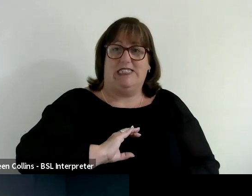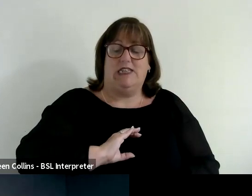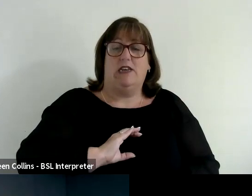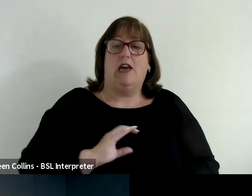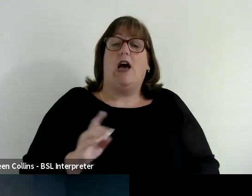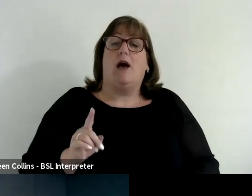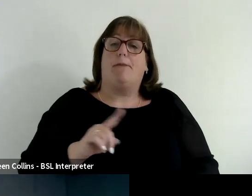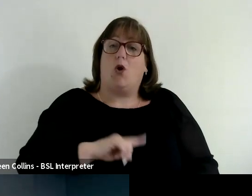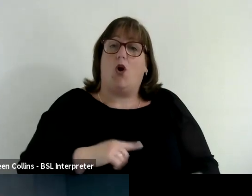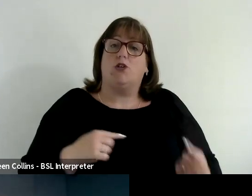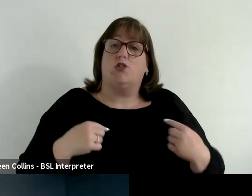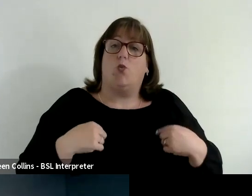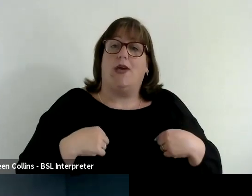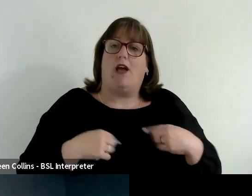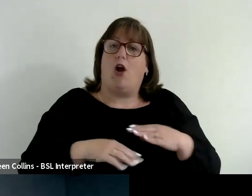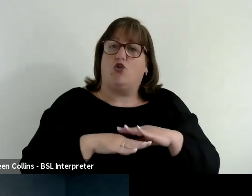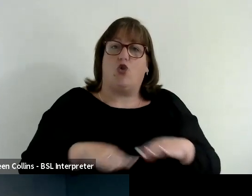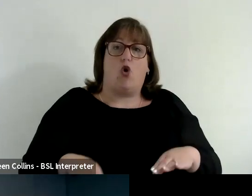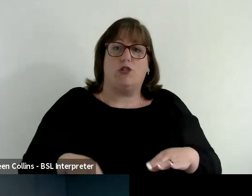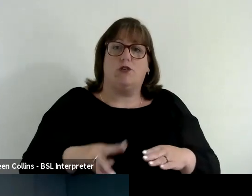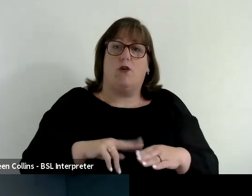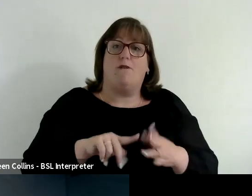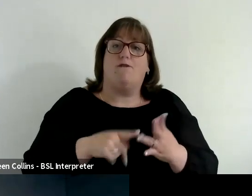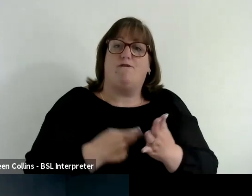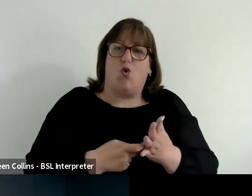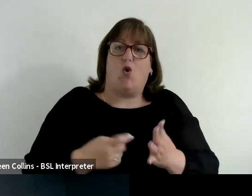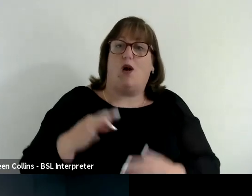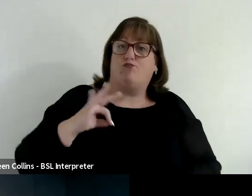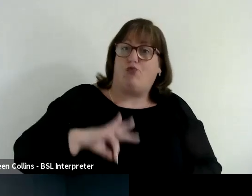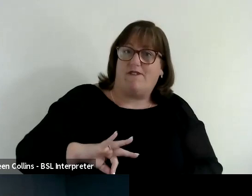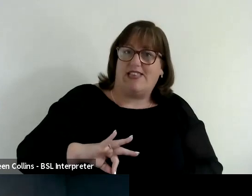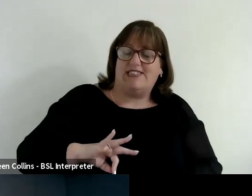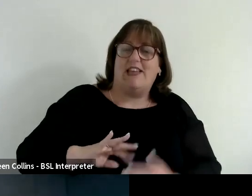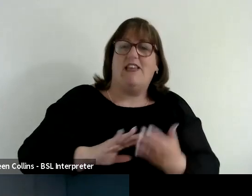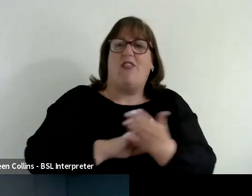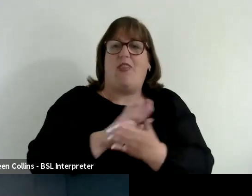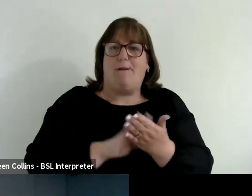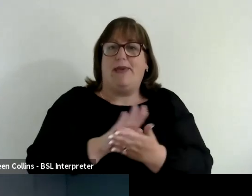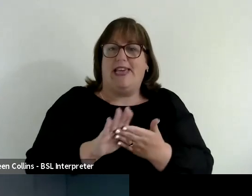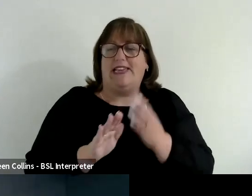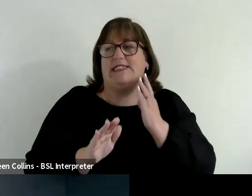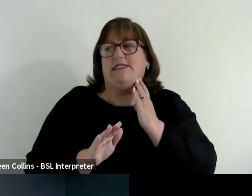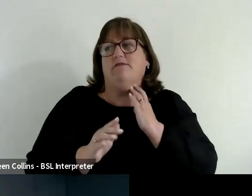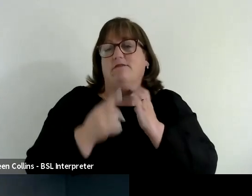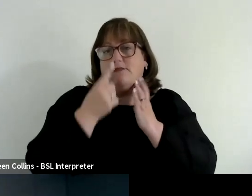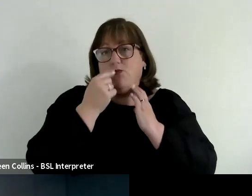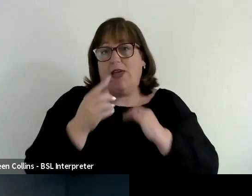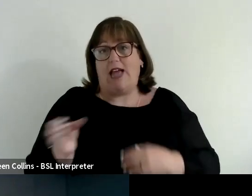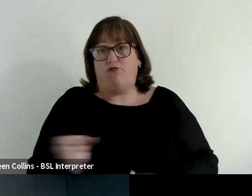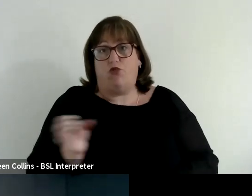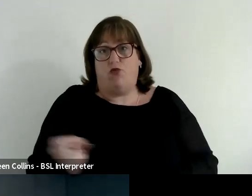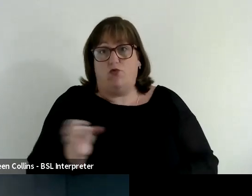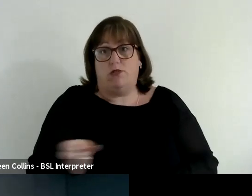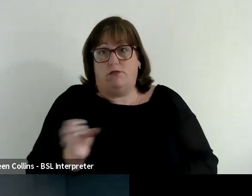can do kind of cool stuff like this, is we recruit up to 20 people a year who we